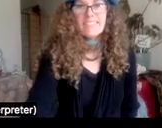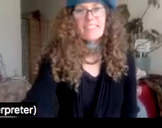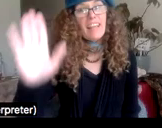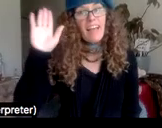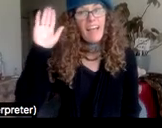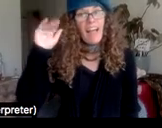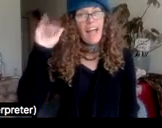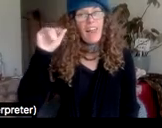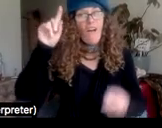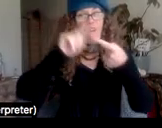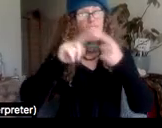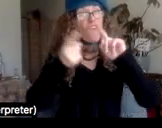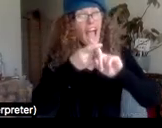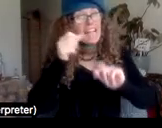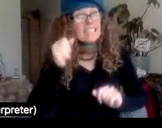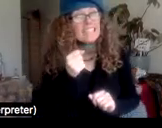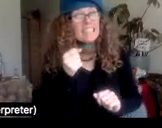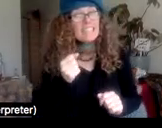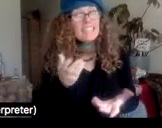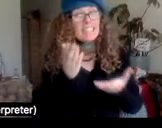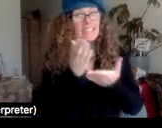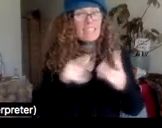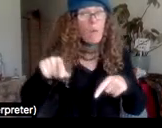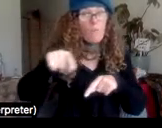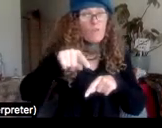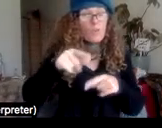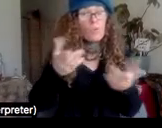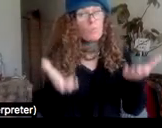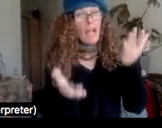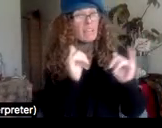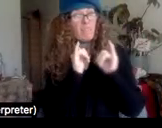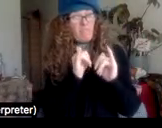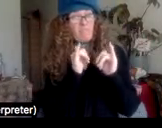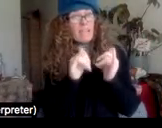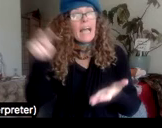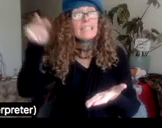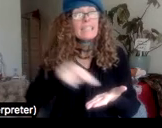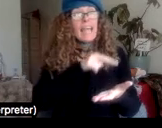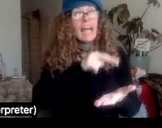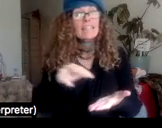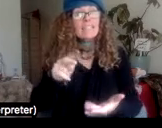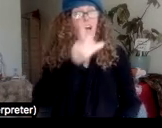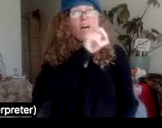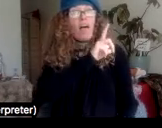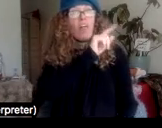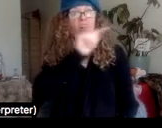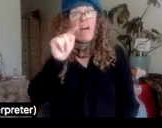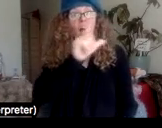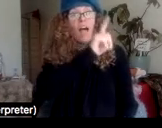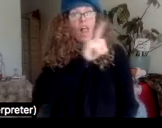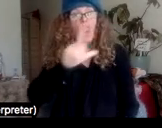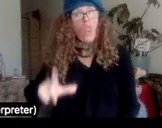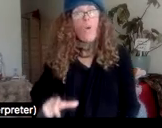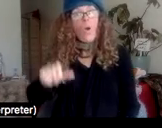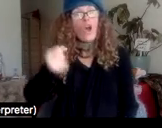Hello, friends. As some of you might do, I dance the Lord's Prayer every year. And it